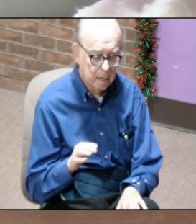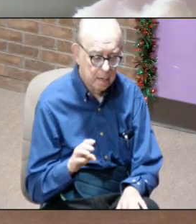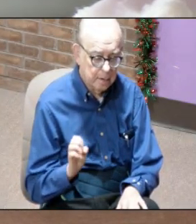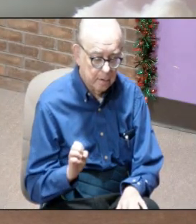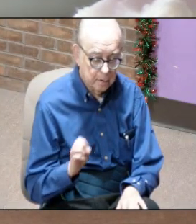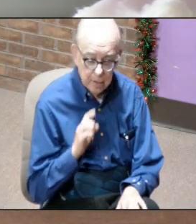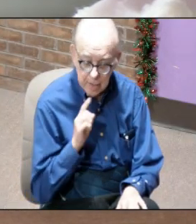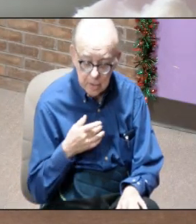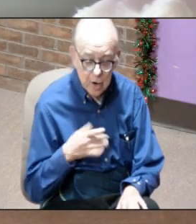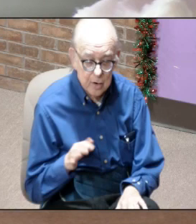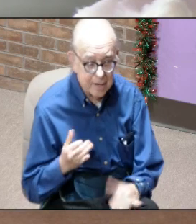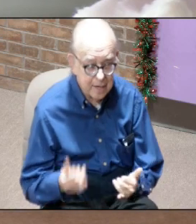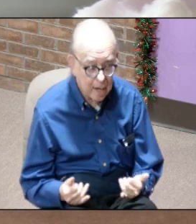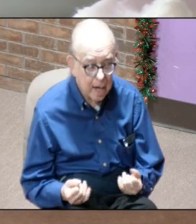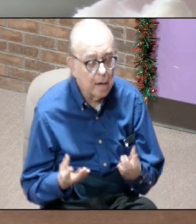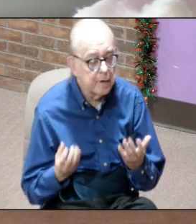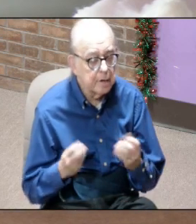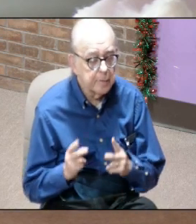hurting?